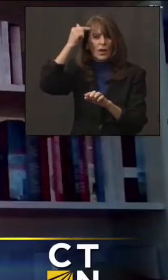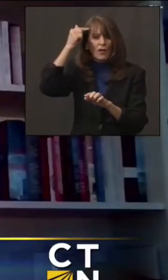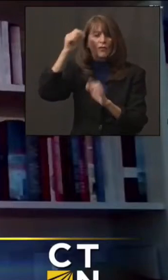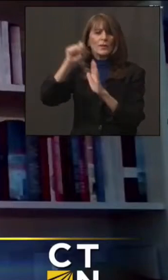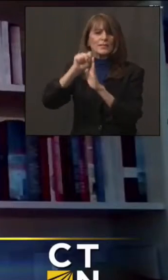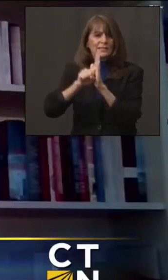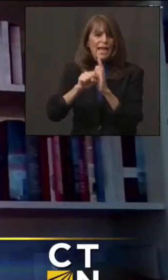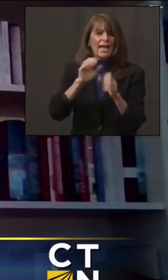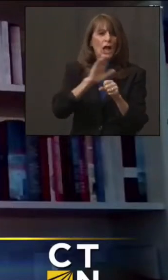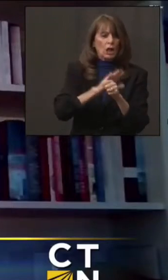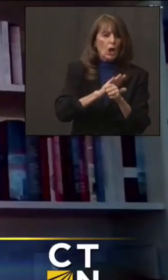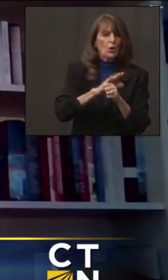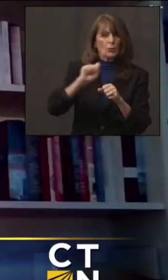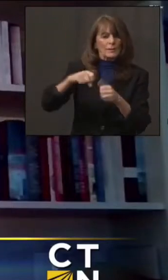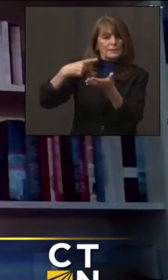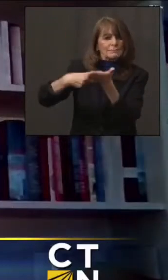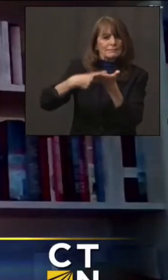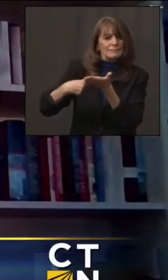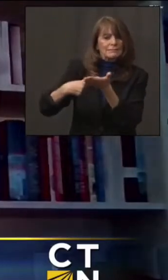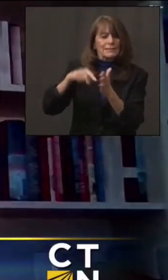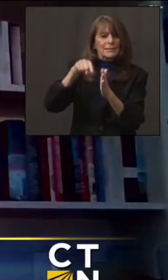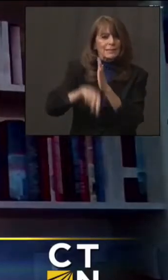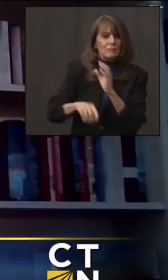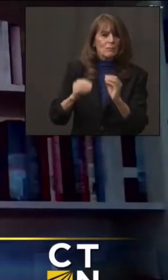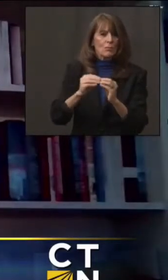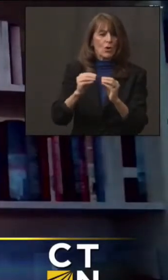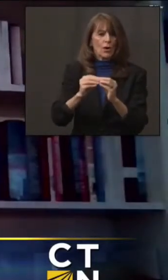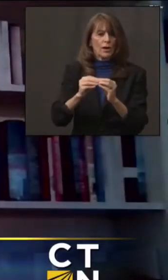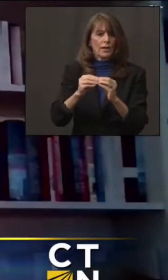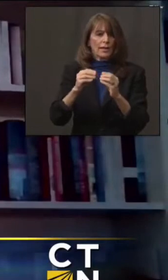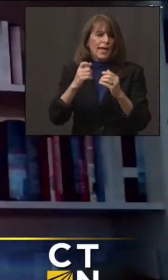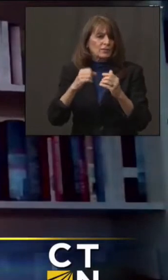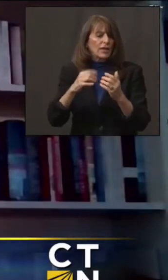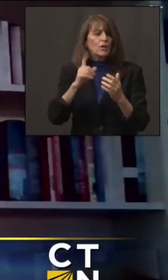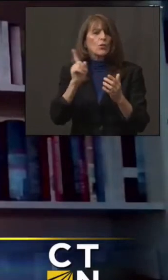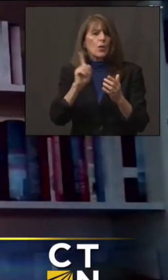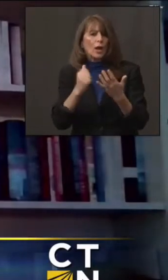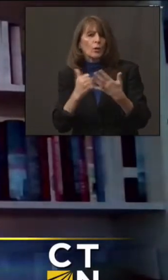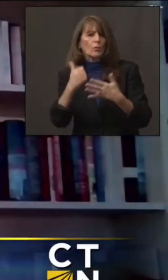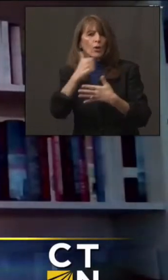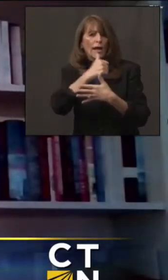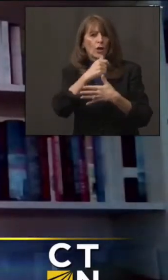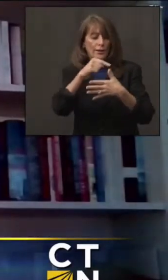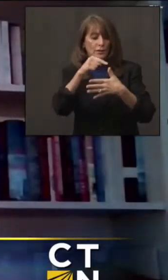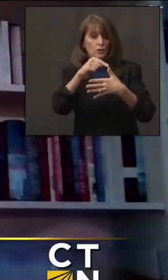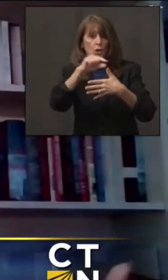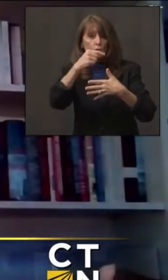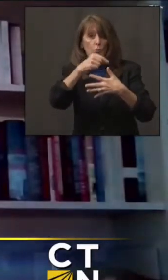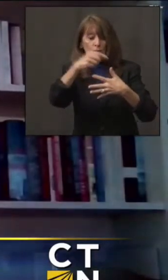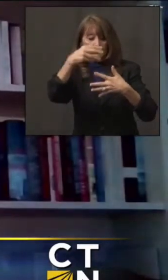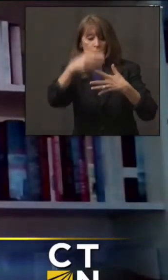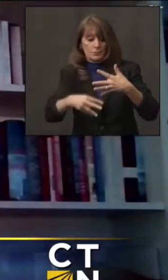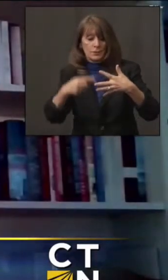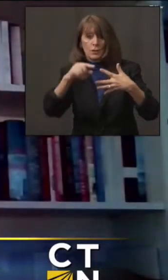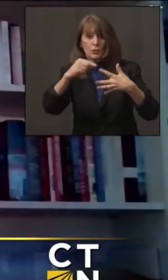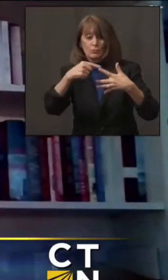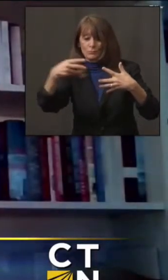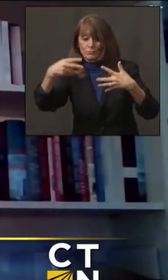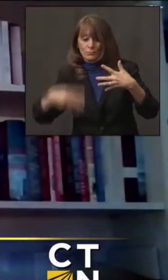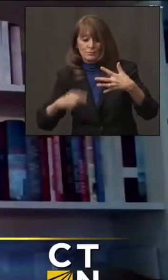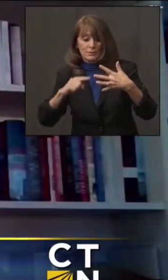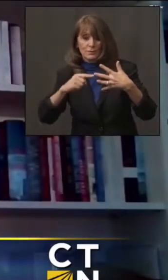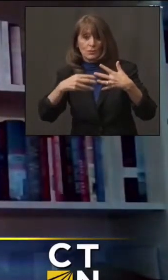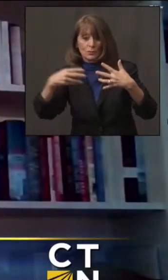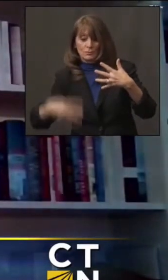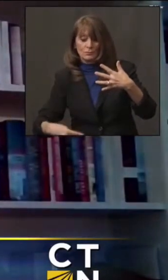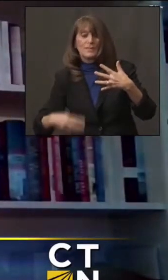local partners in further delineating the priorities within those groups. So obviously some of the categories that we've